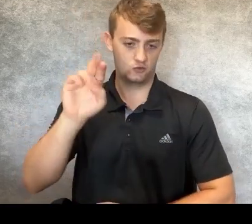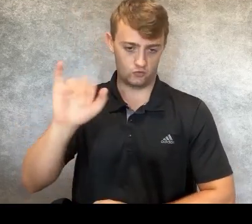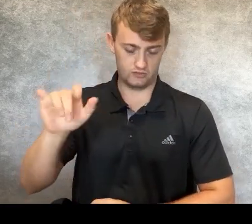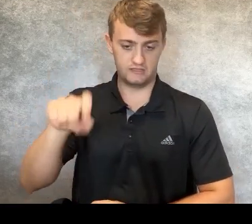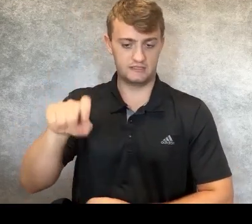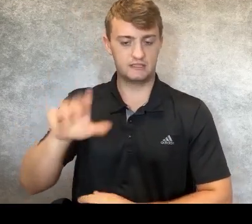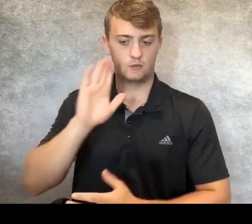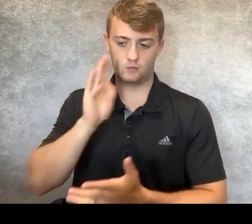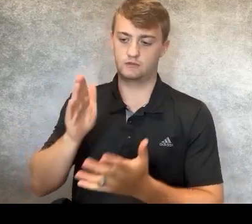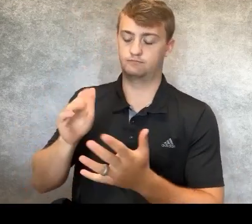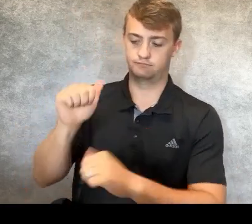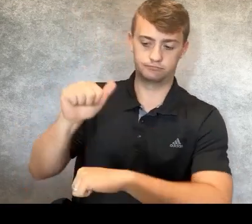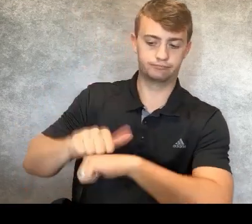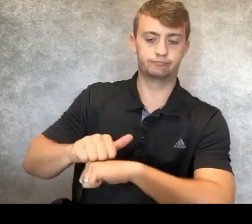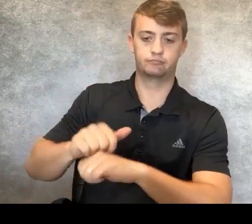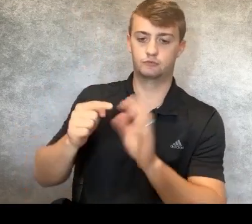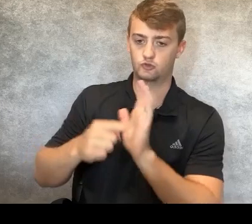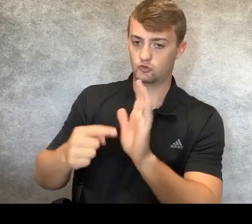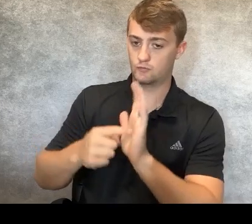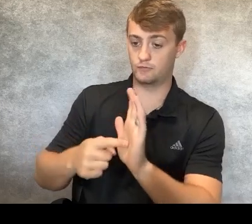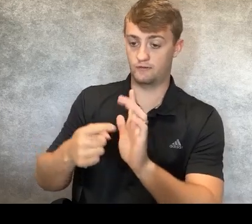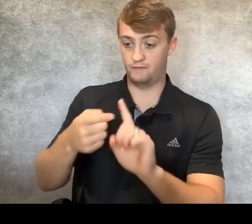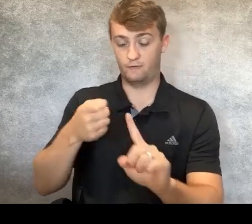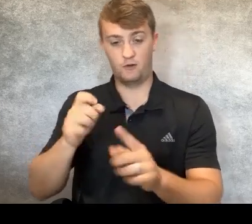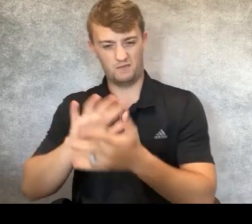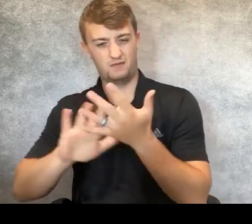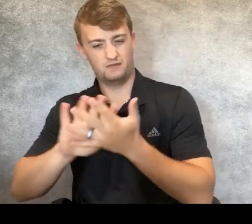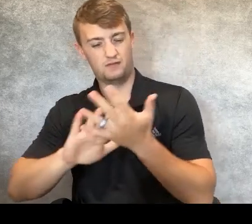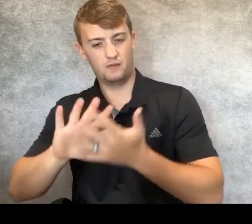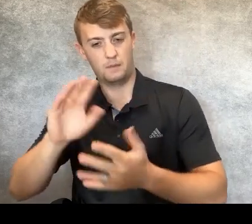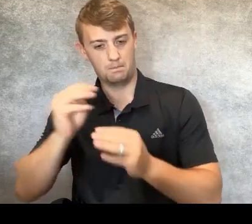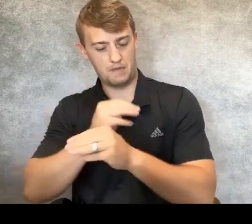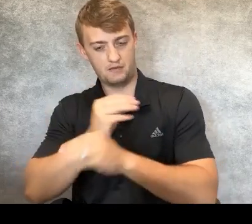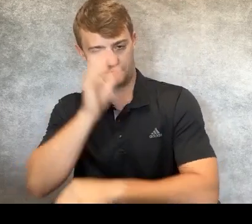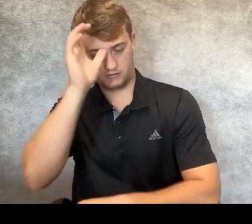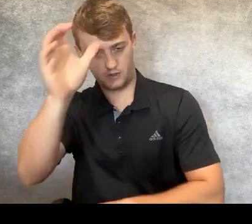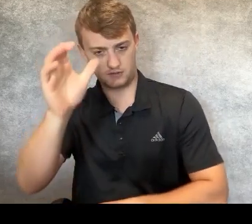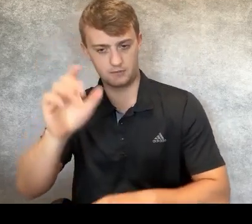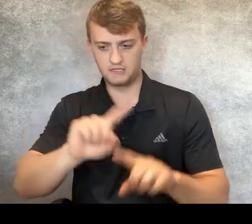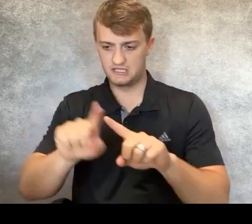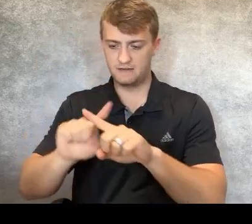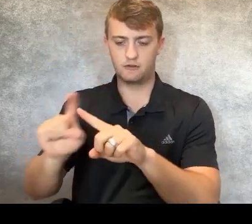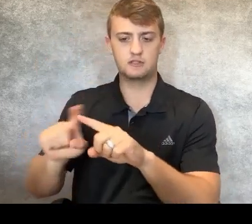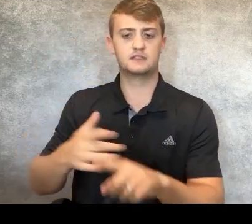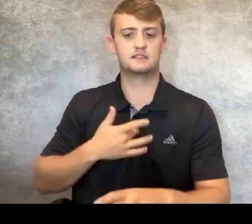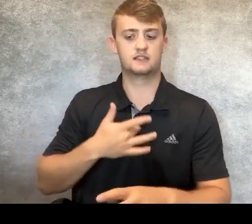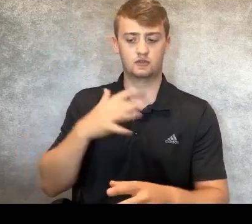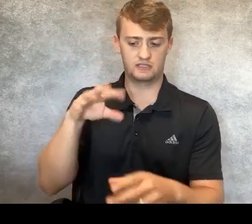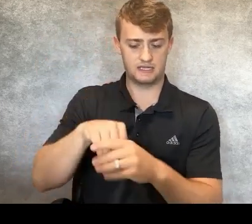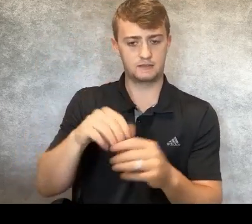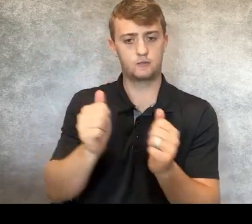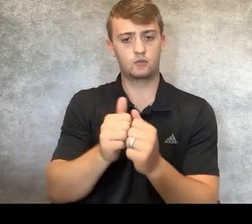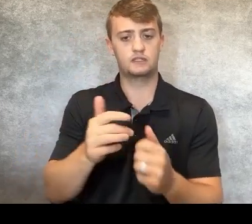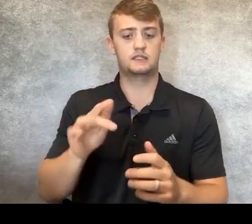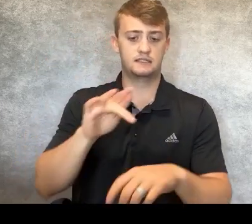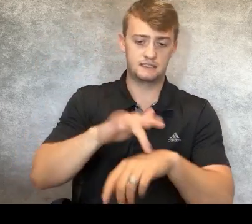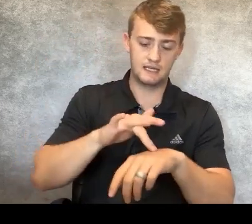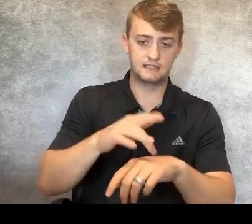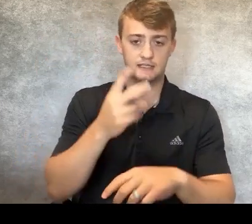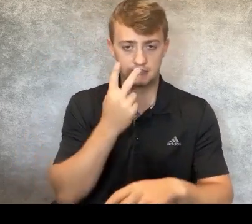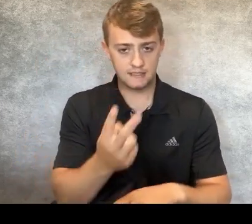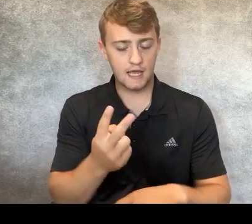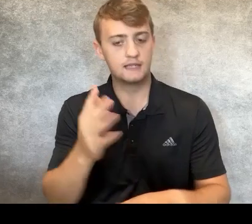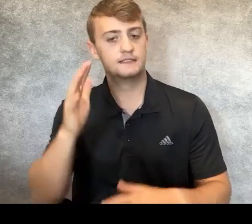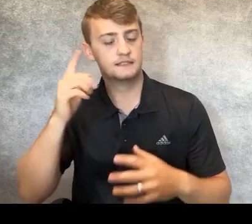needs, counters provide concrete representation of abstract math concepts, multisensory engagement for touch, sight,